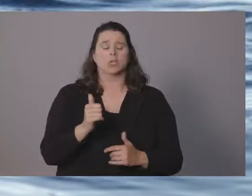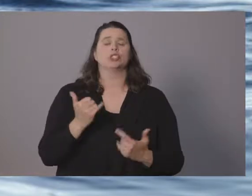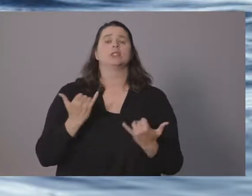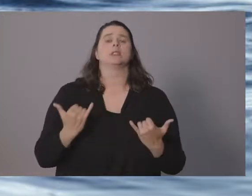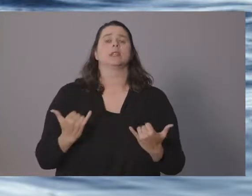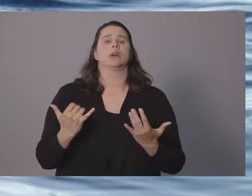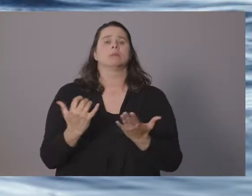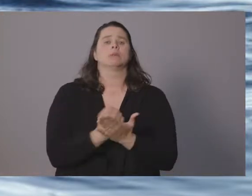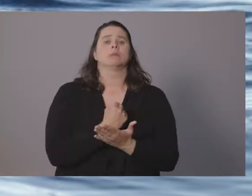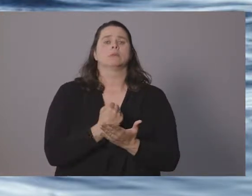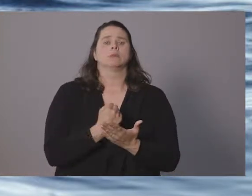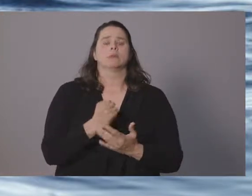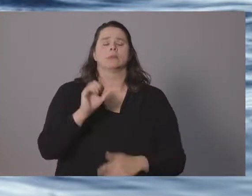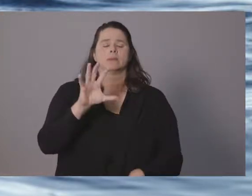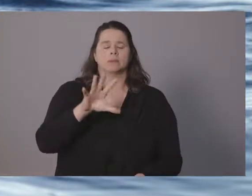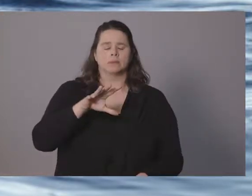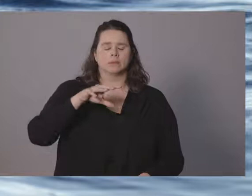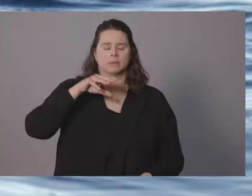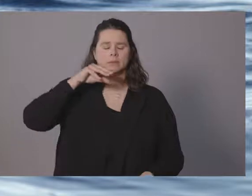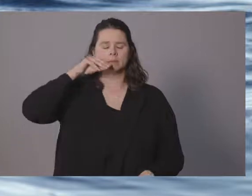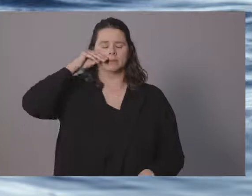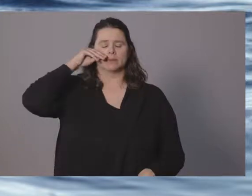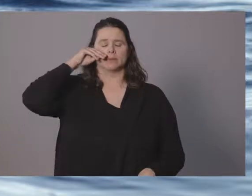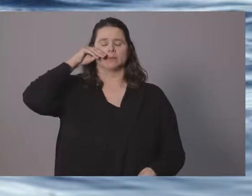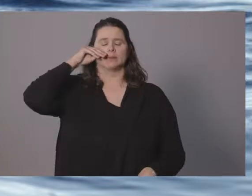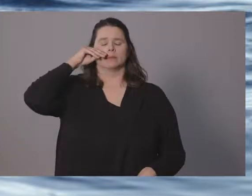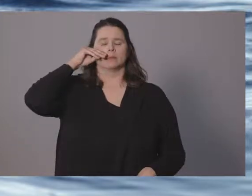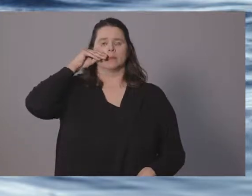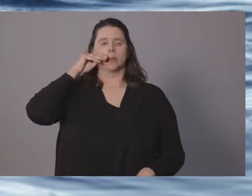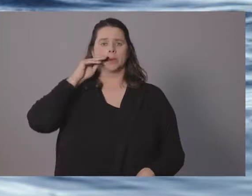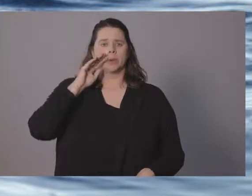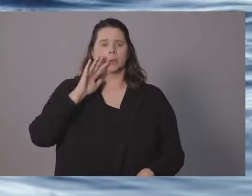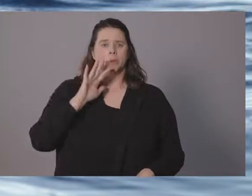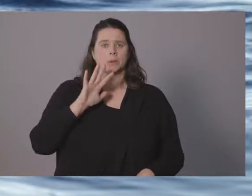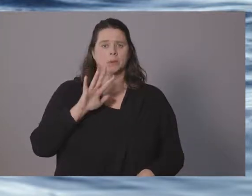you want to, but in through your nose